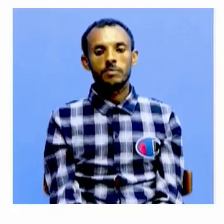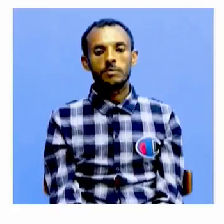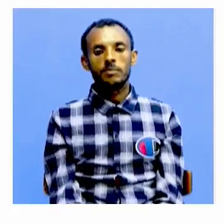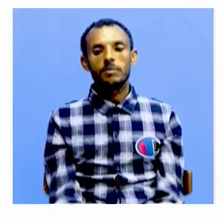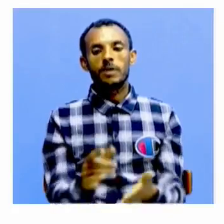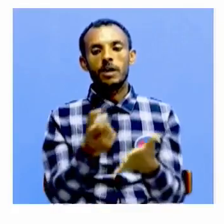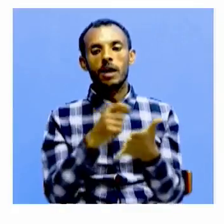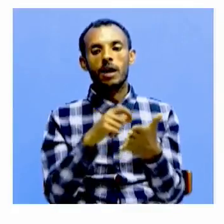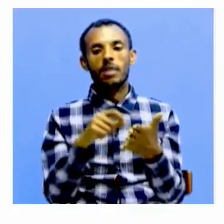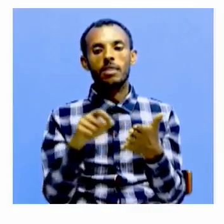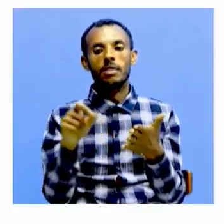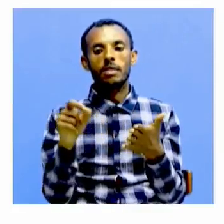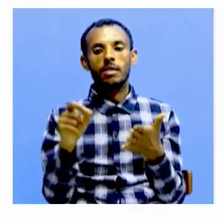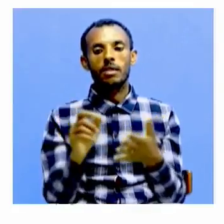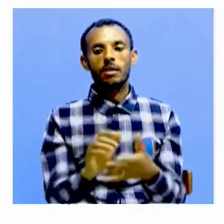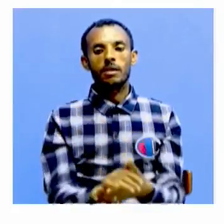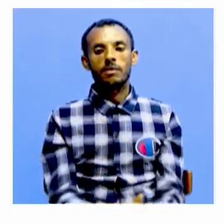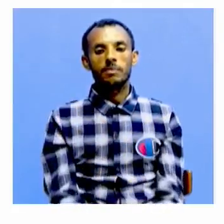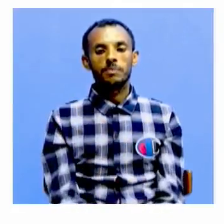write